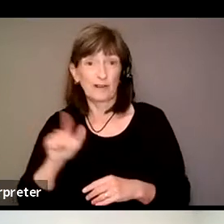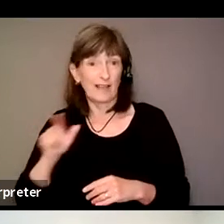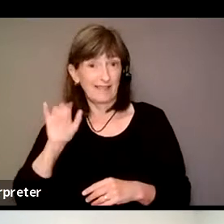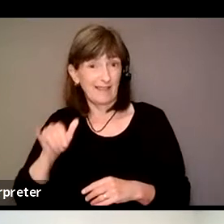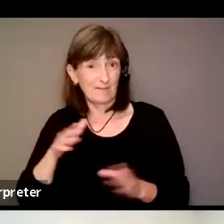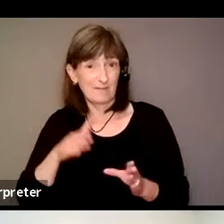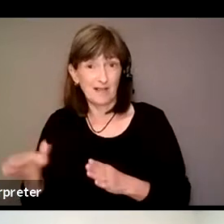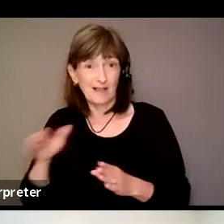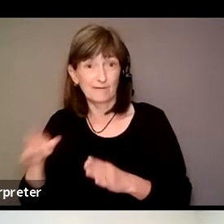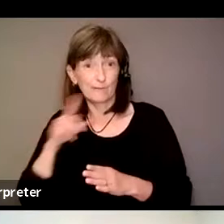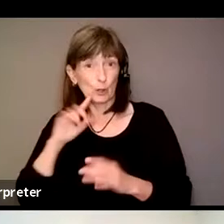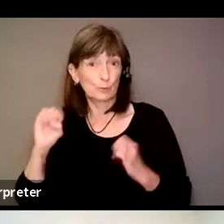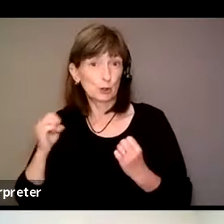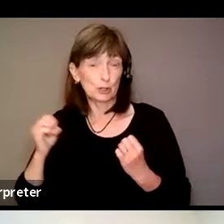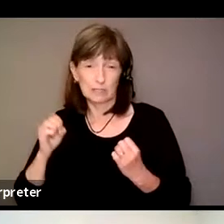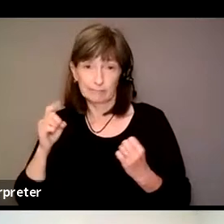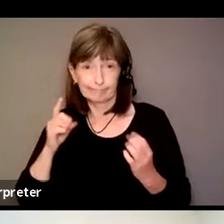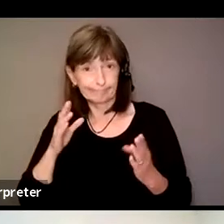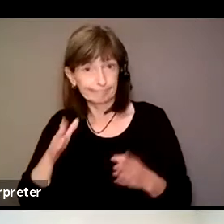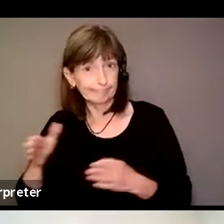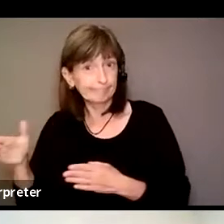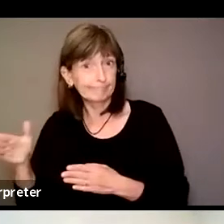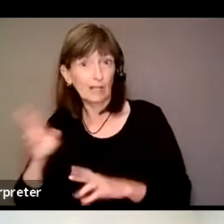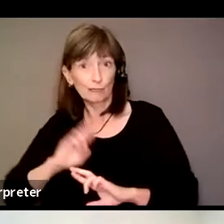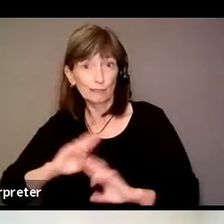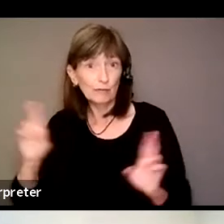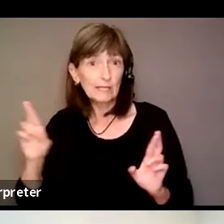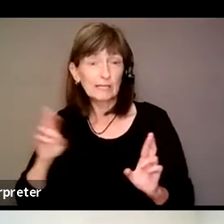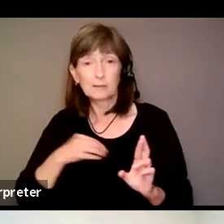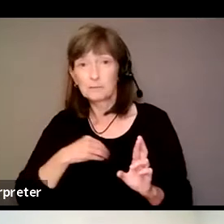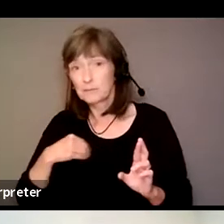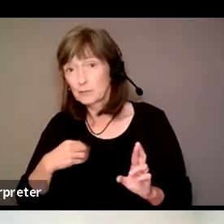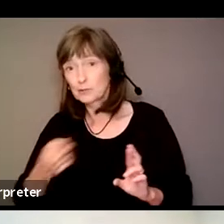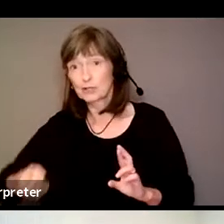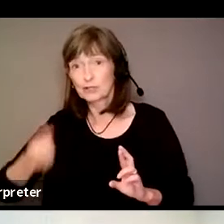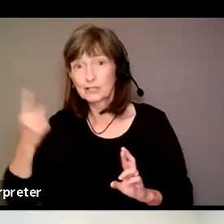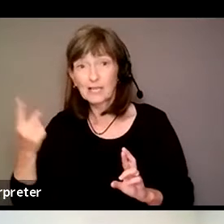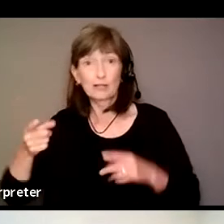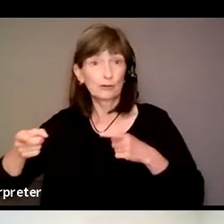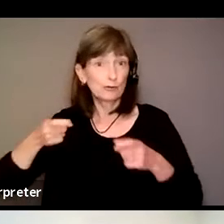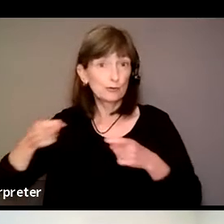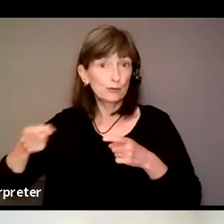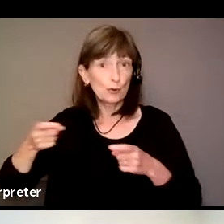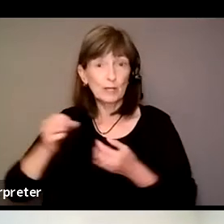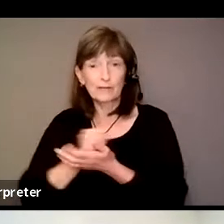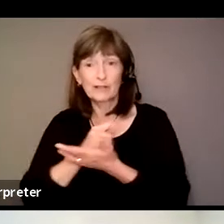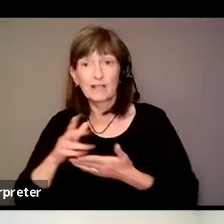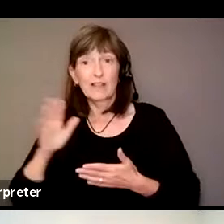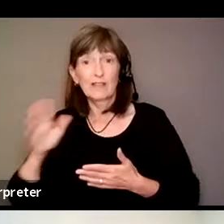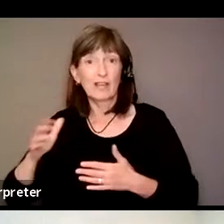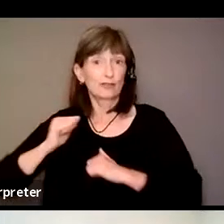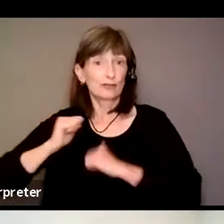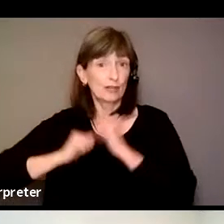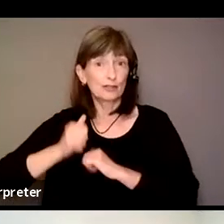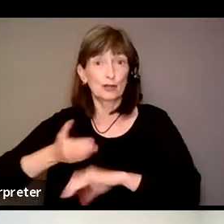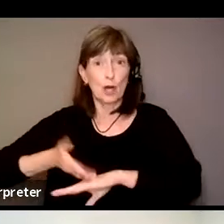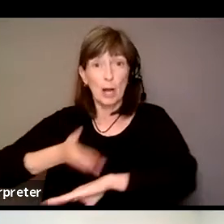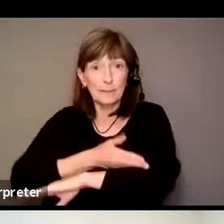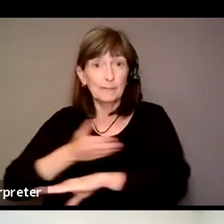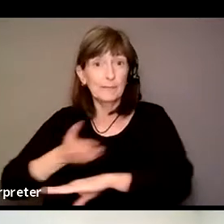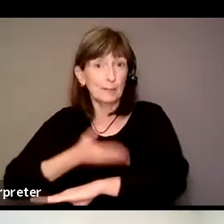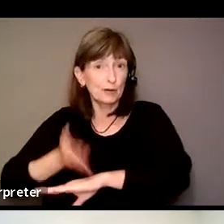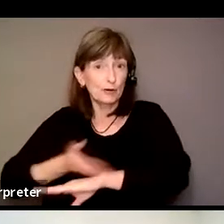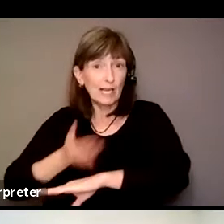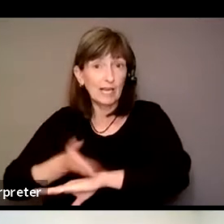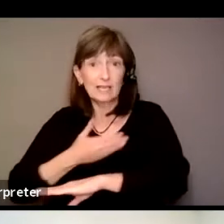with our membership to make sure that they understand the importance of asset management, that they're tracking their infrastructure upgrades, know